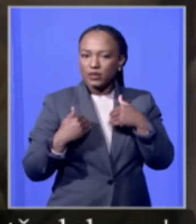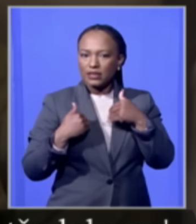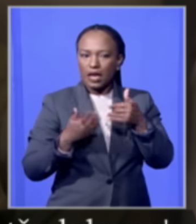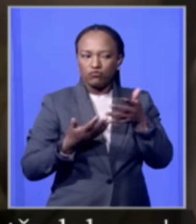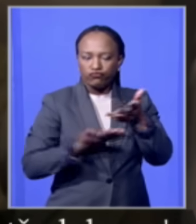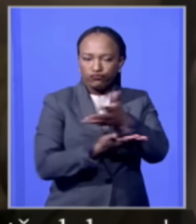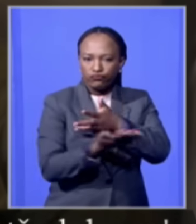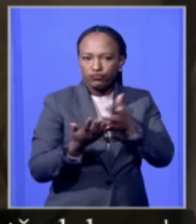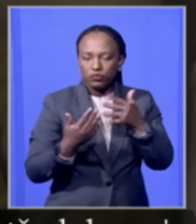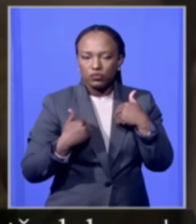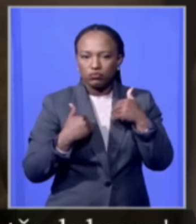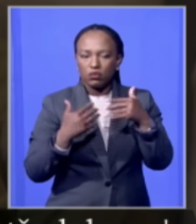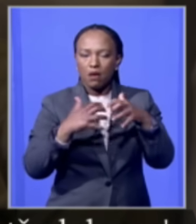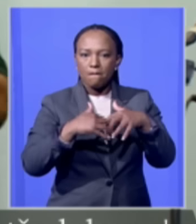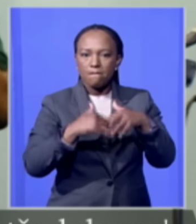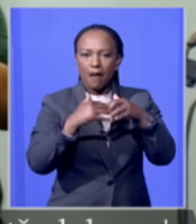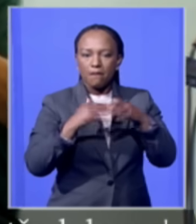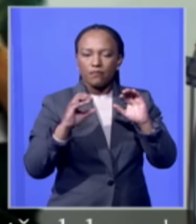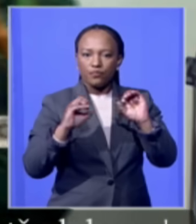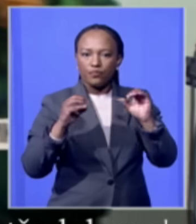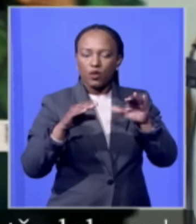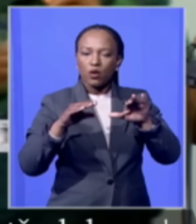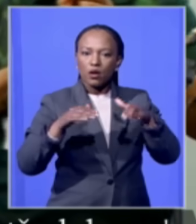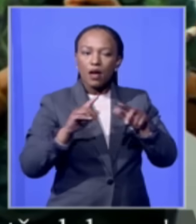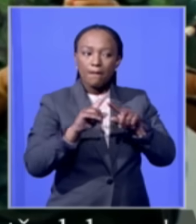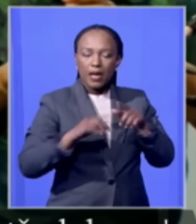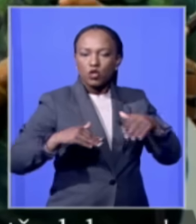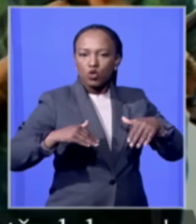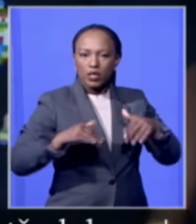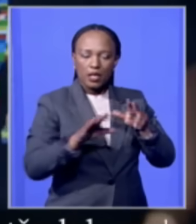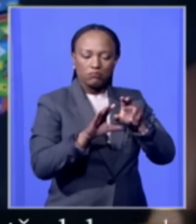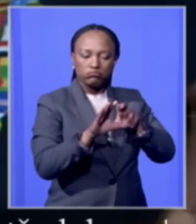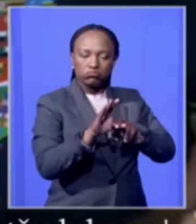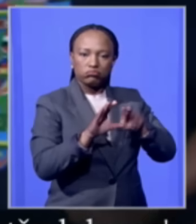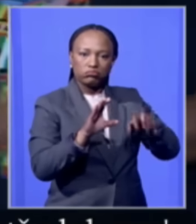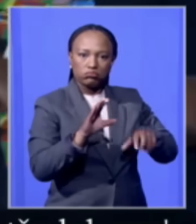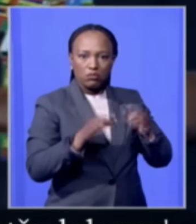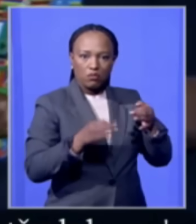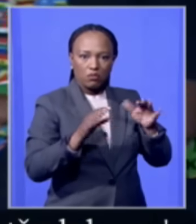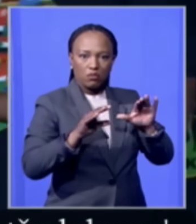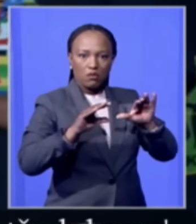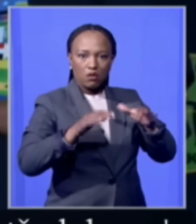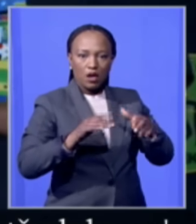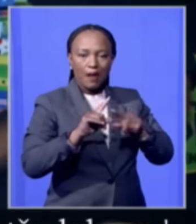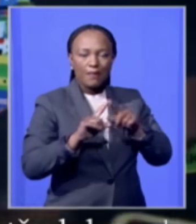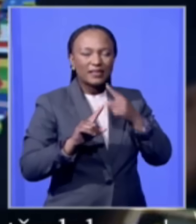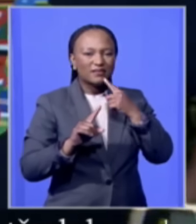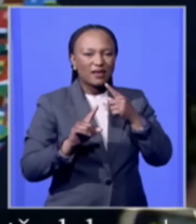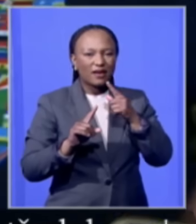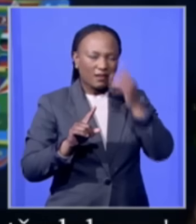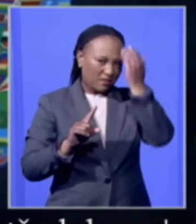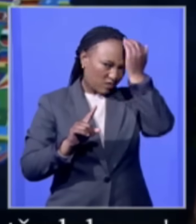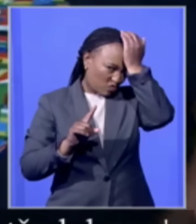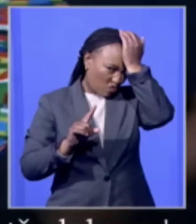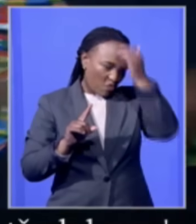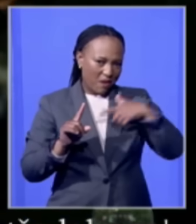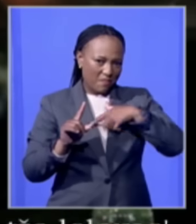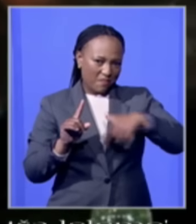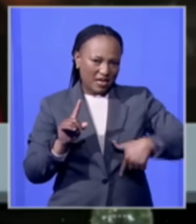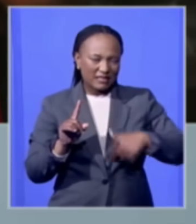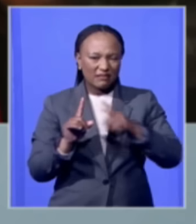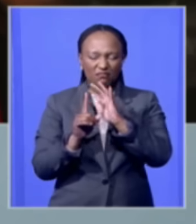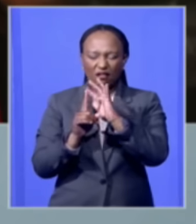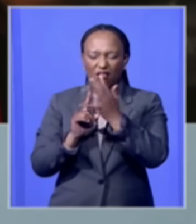ge a sa etokolola mokgatlong wo wa rego mopresidente wa ona Jacob Zuma o dukulogile ke dikhwirikgwiri. We